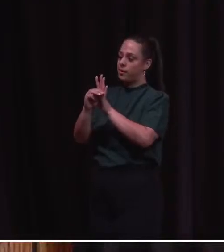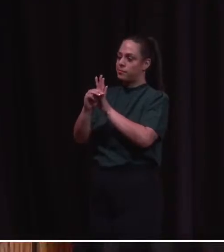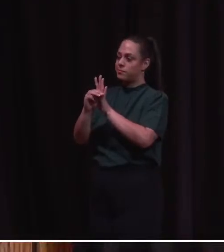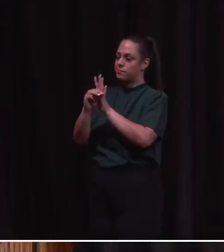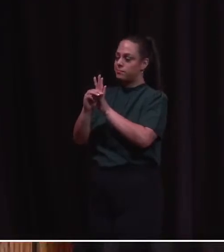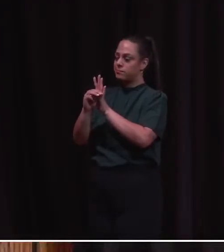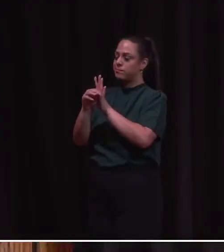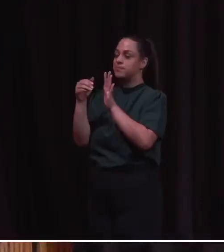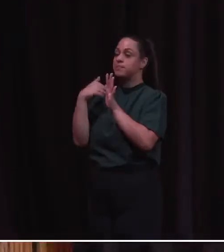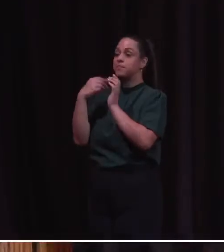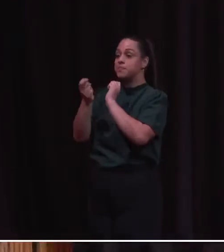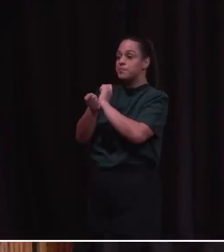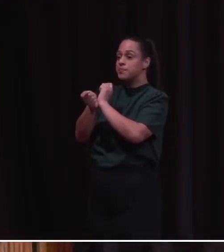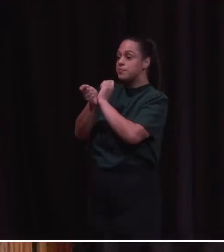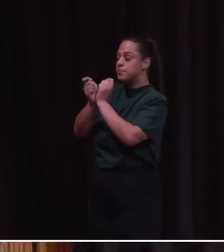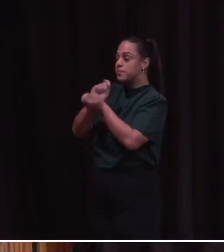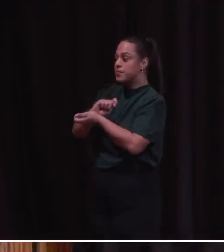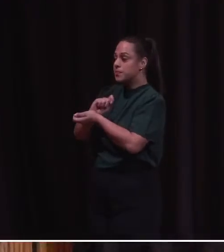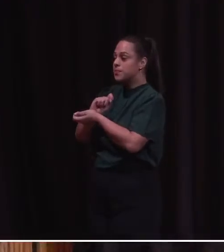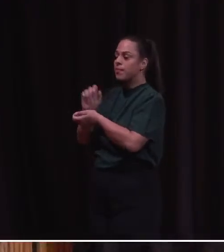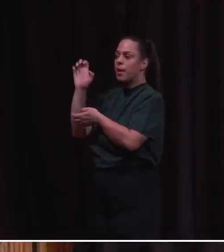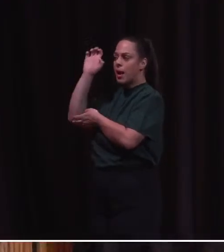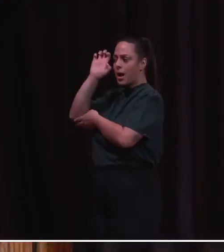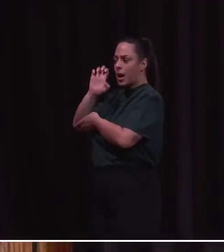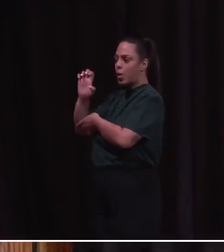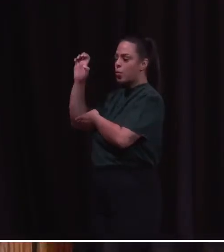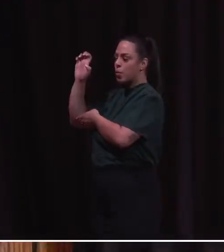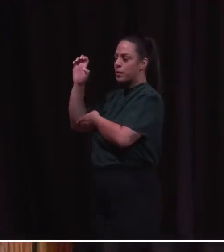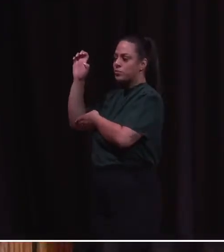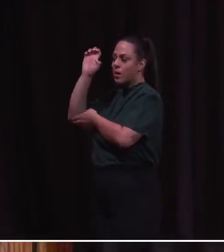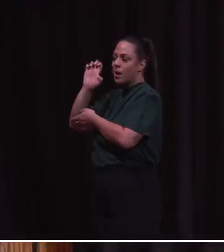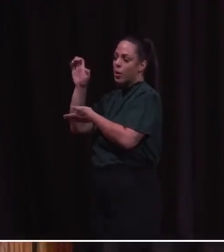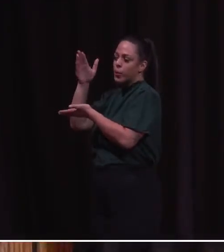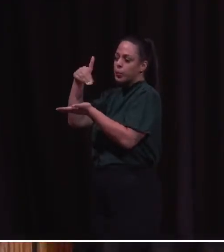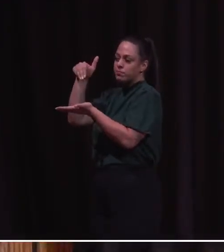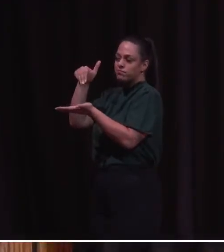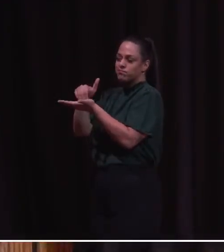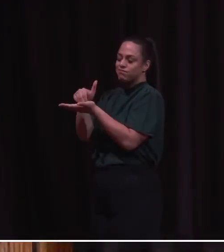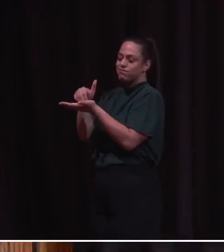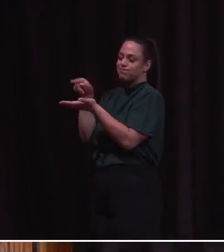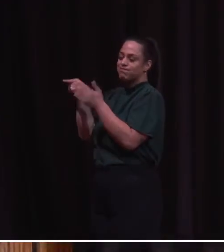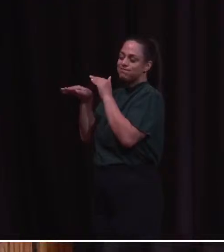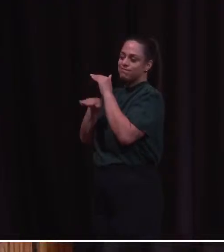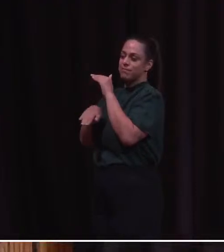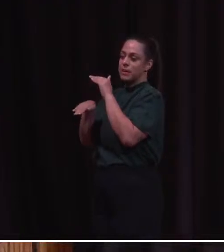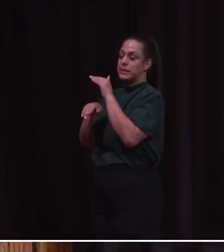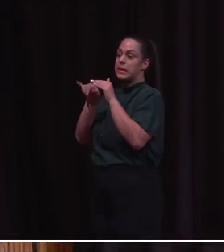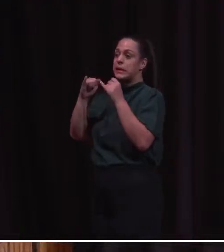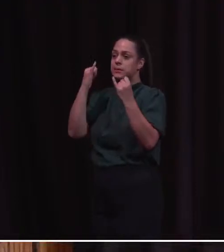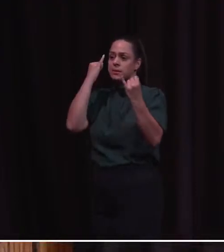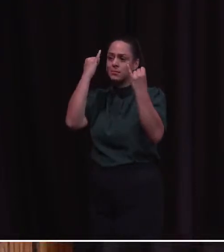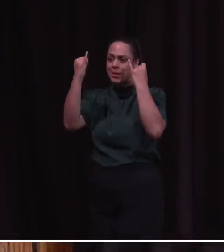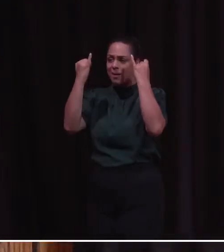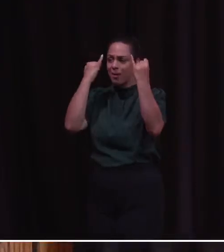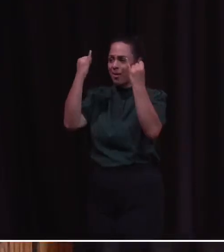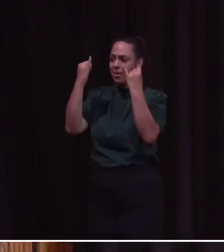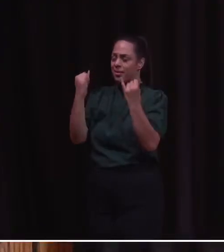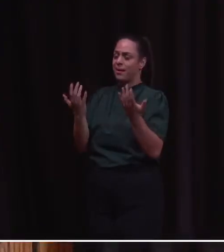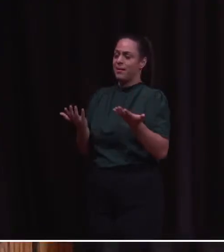Eurocentric, which, among other things, is an epistemological idea. The